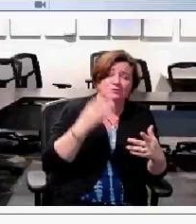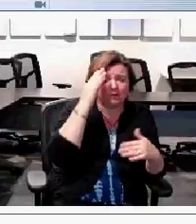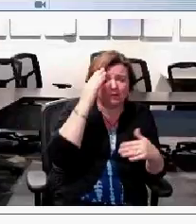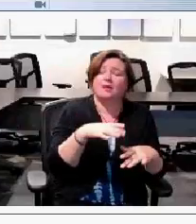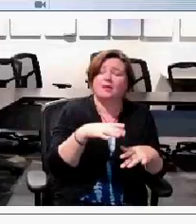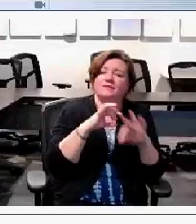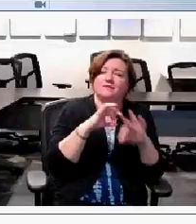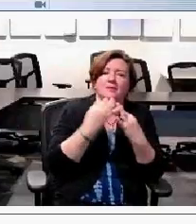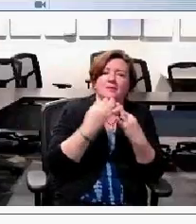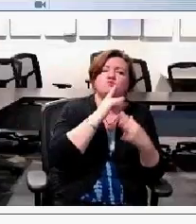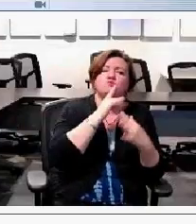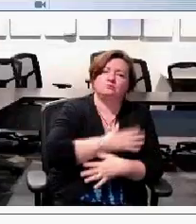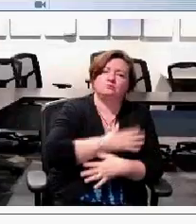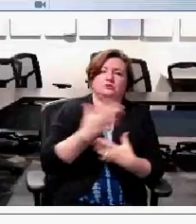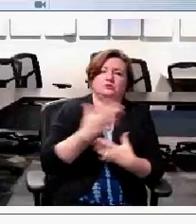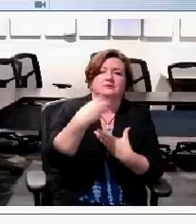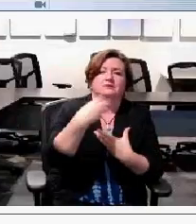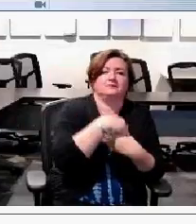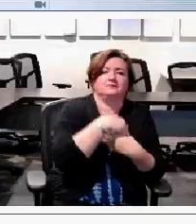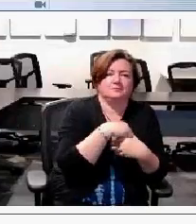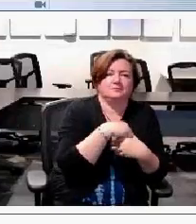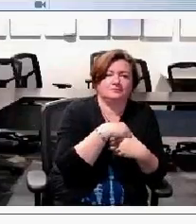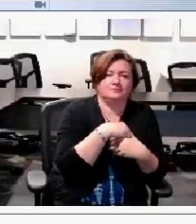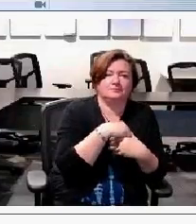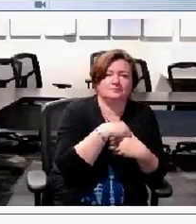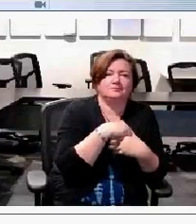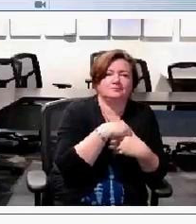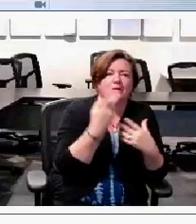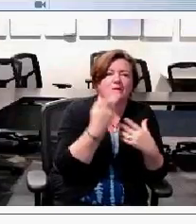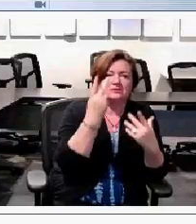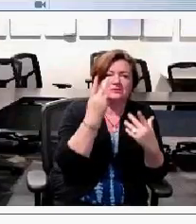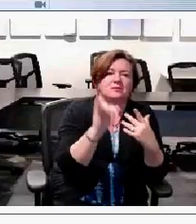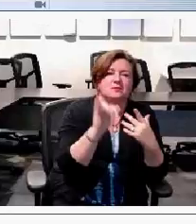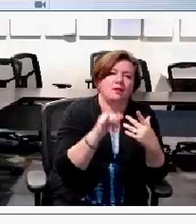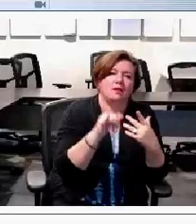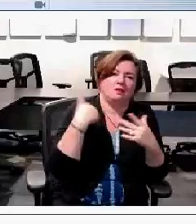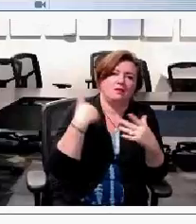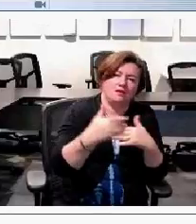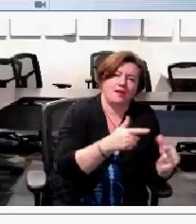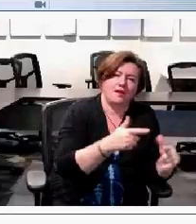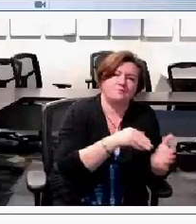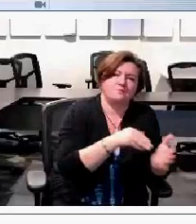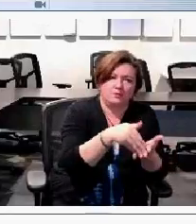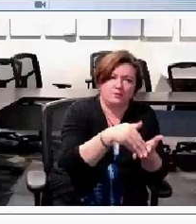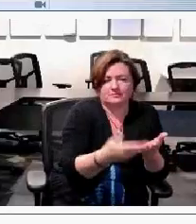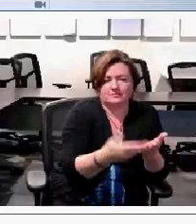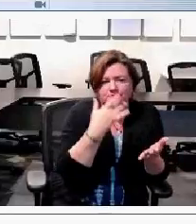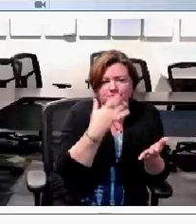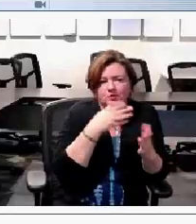appreciate being involved, and that would be what I'd like to see kind of common practice throughout the province.